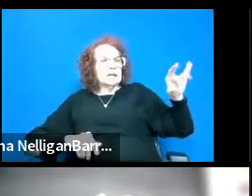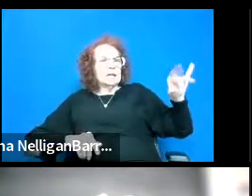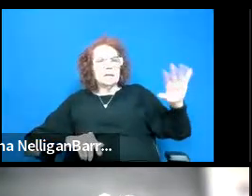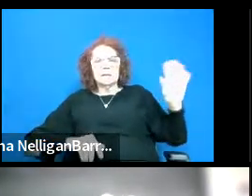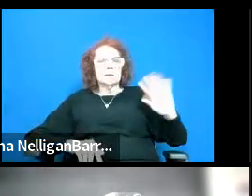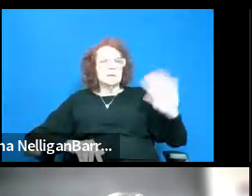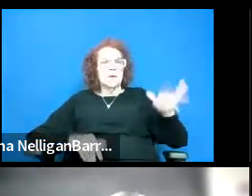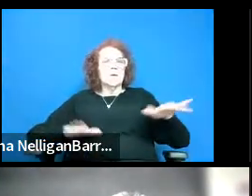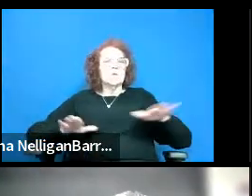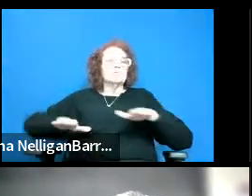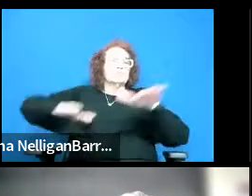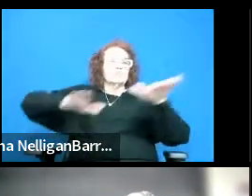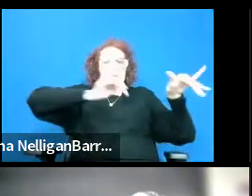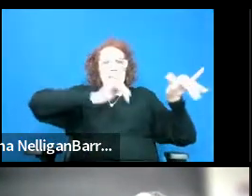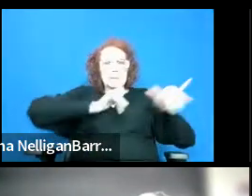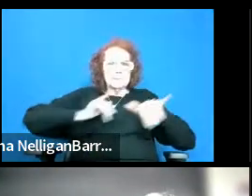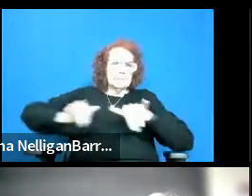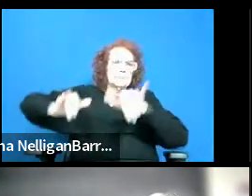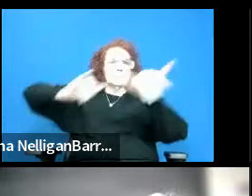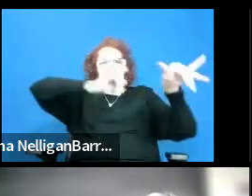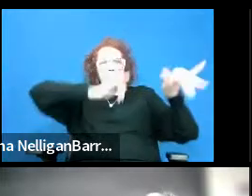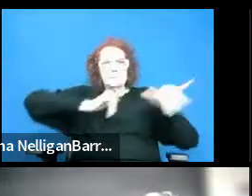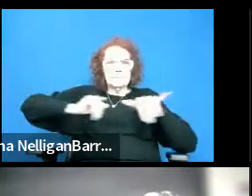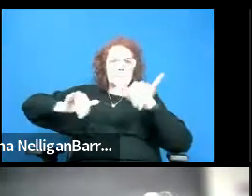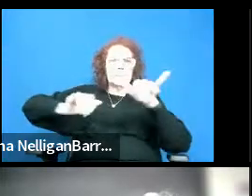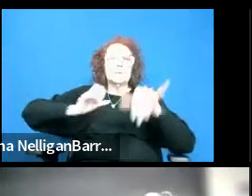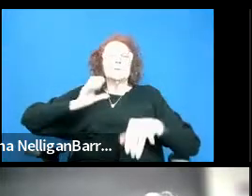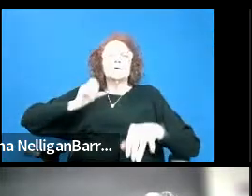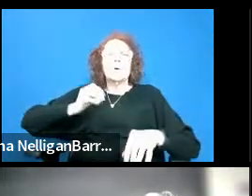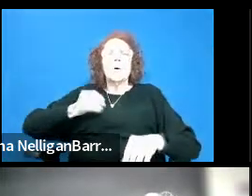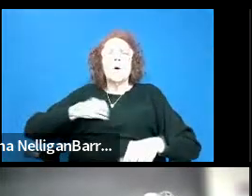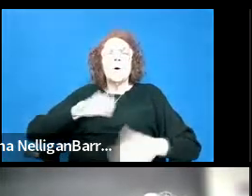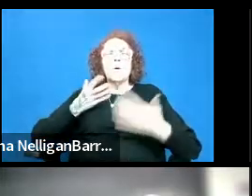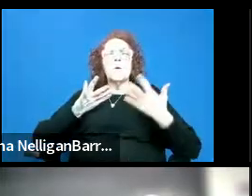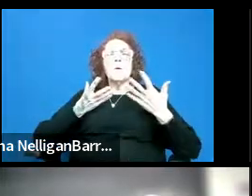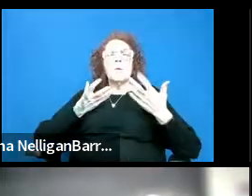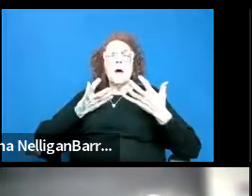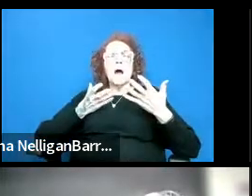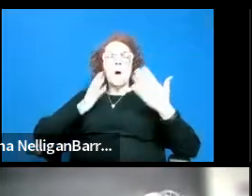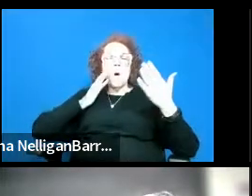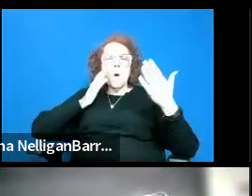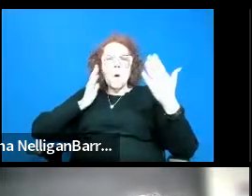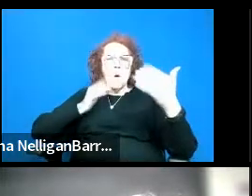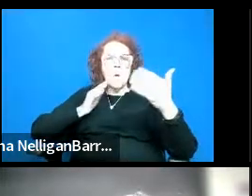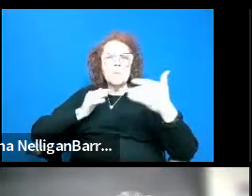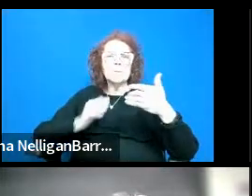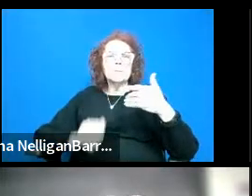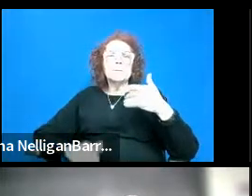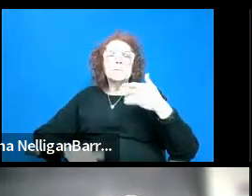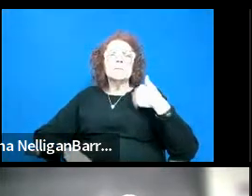look forward to anybody's input on that subject matter along the way.